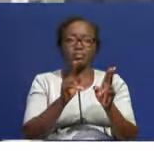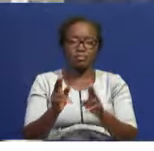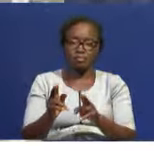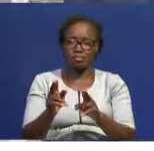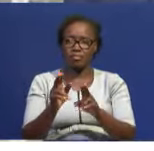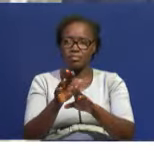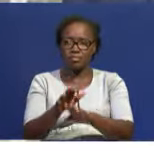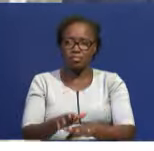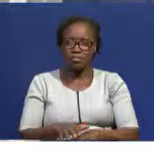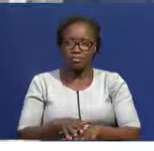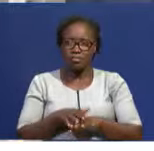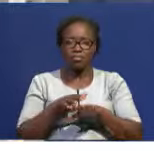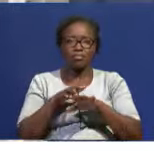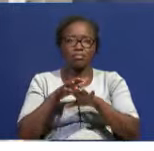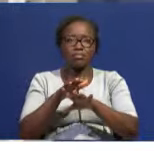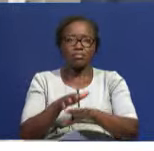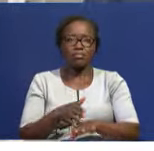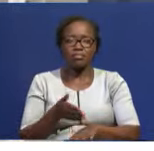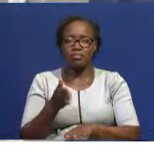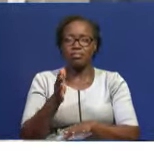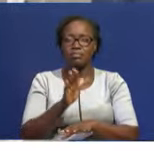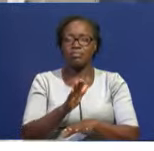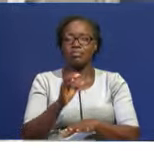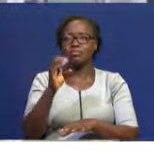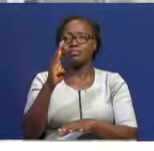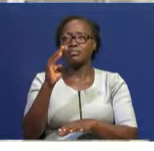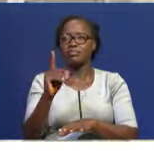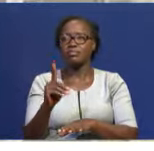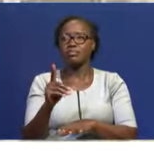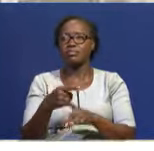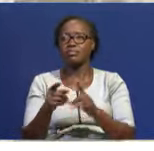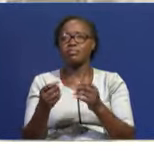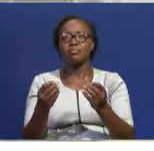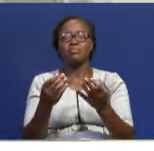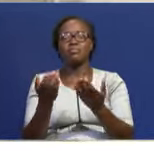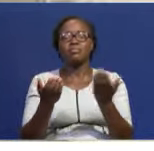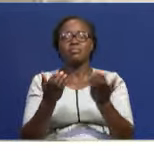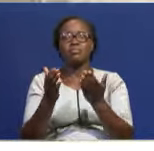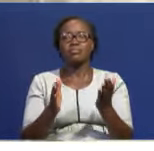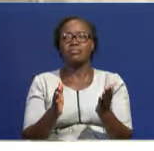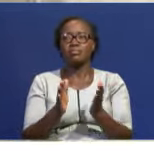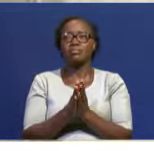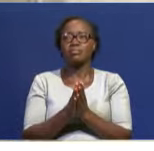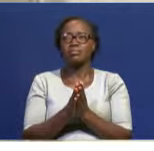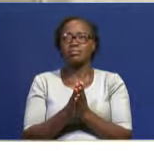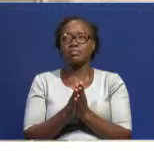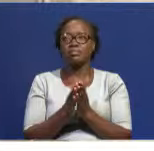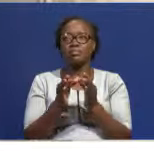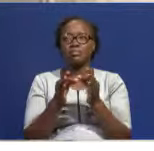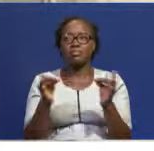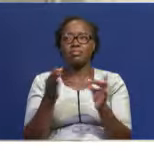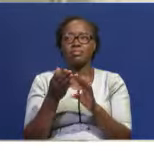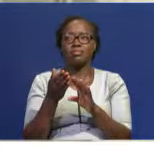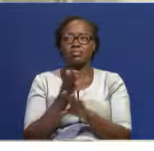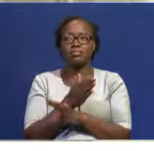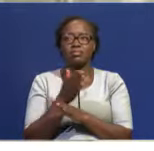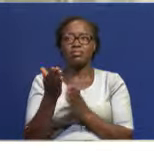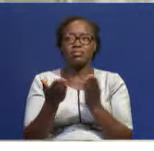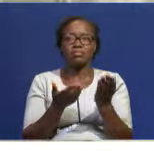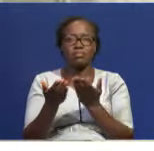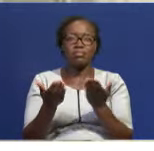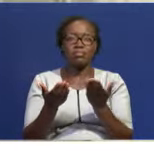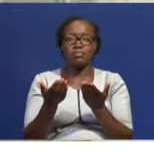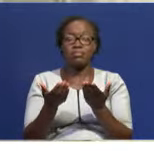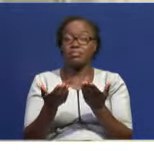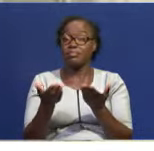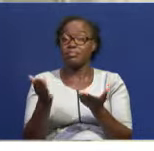is slowly creeping back to the central business district, but a majority of traders, it will take a while before their businesses